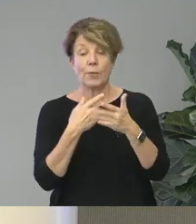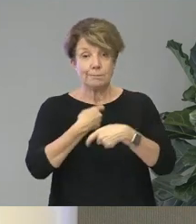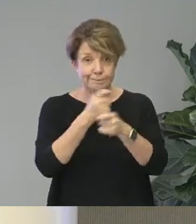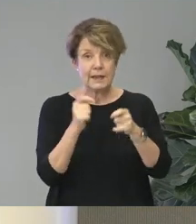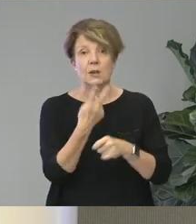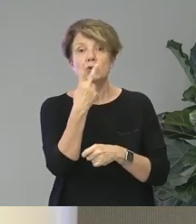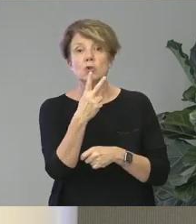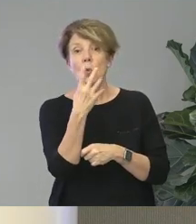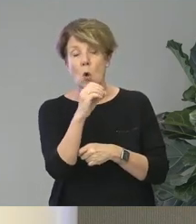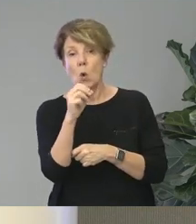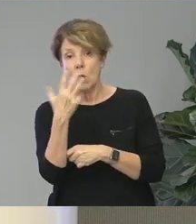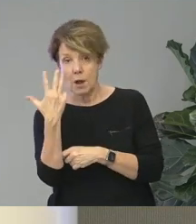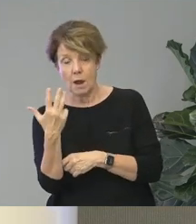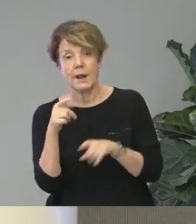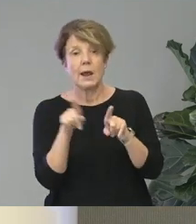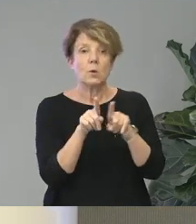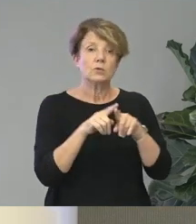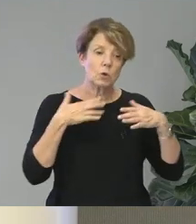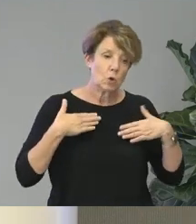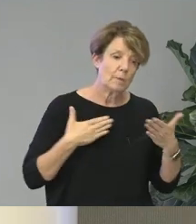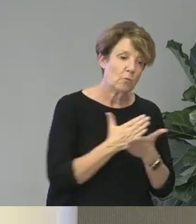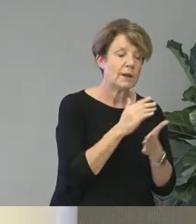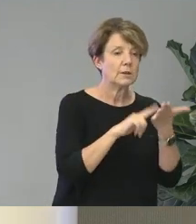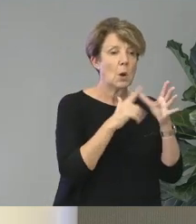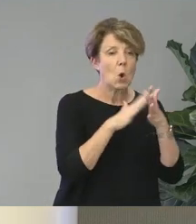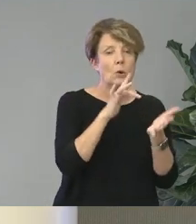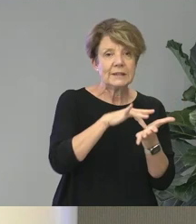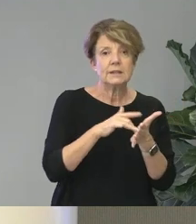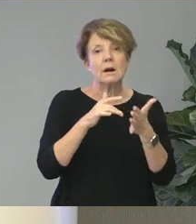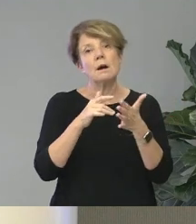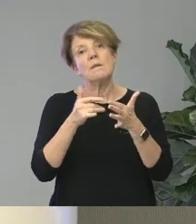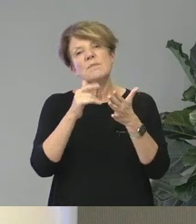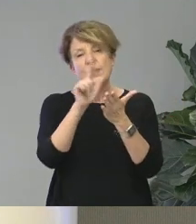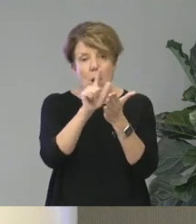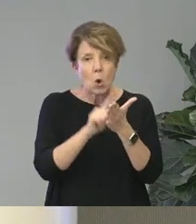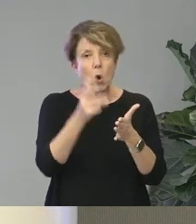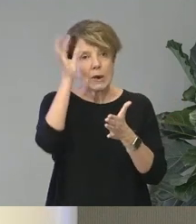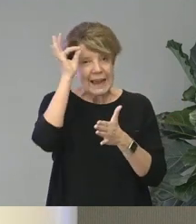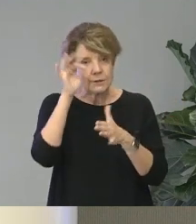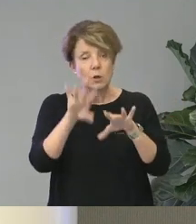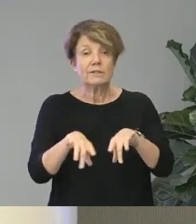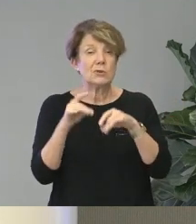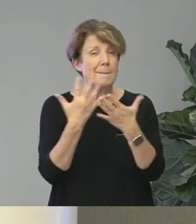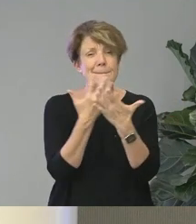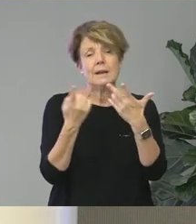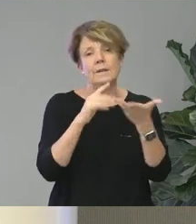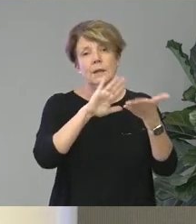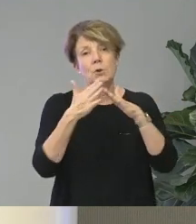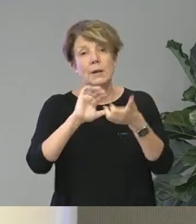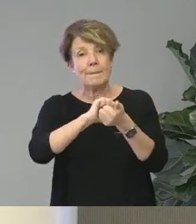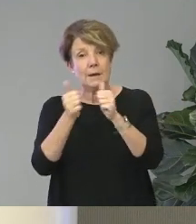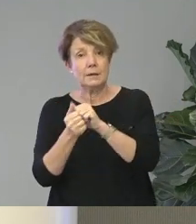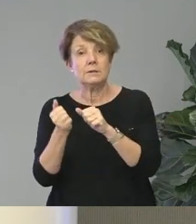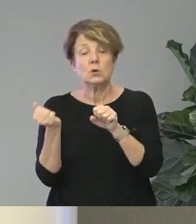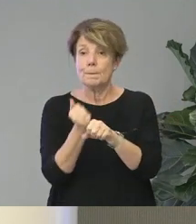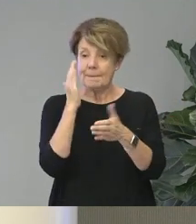and advocacy of the Human Rights Law Centre, the Law Council of Australia, and many other community partners for bringing